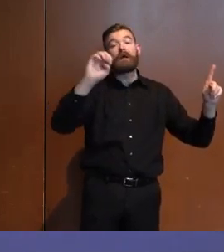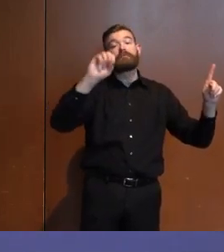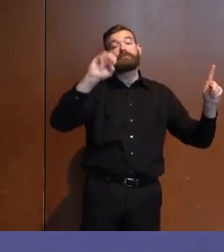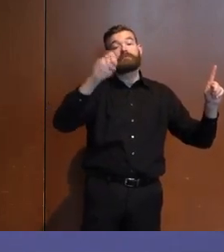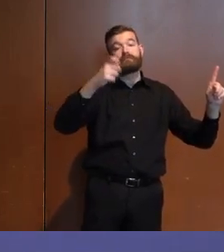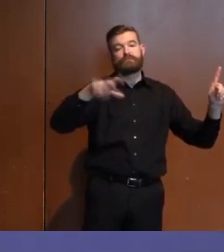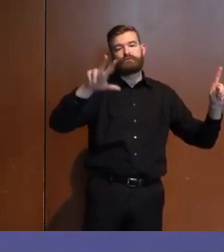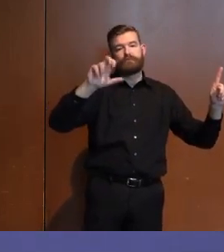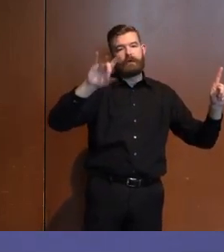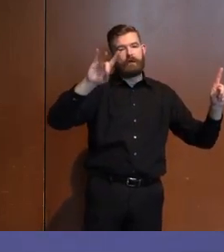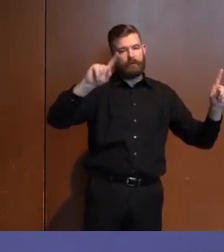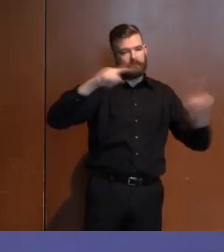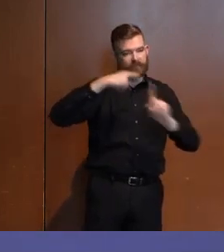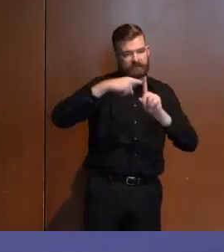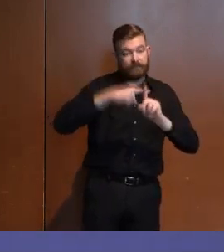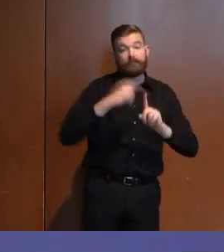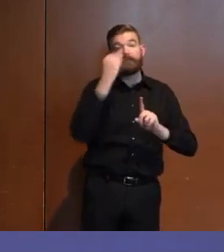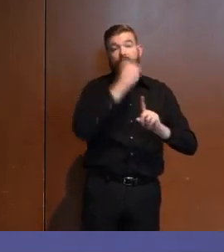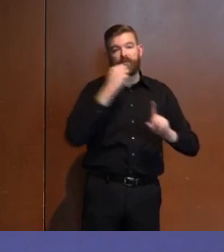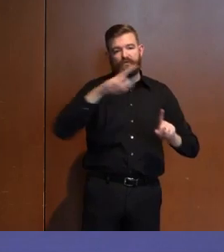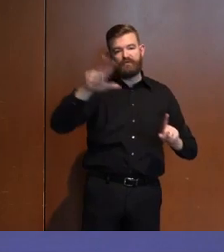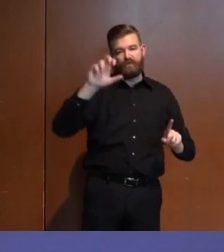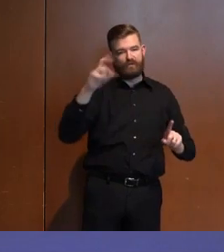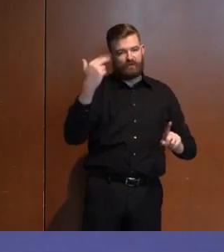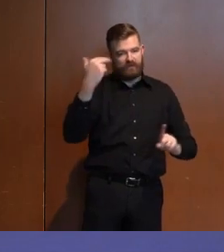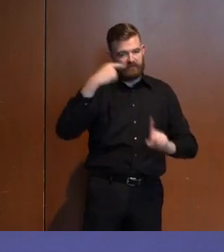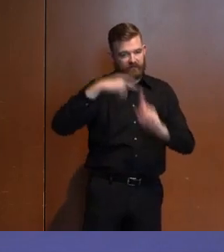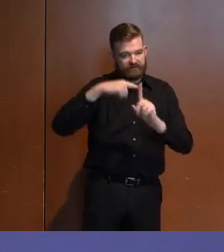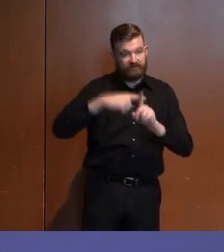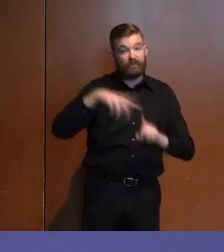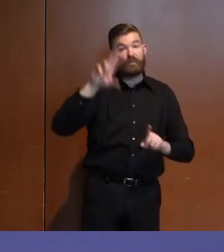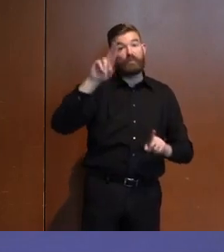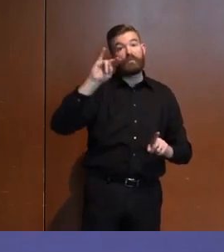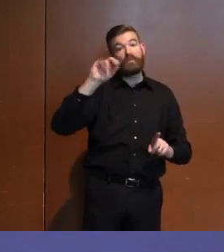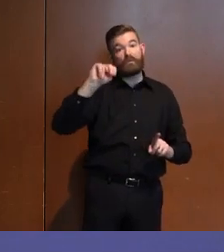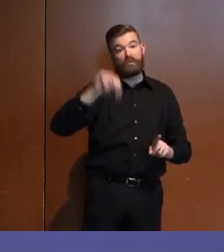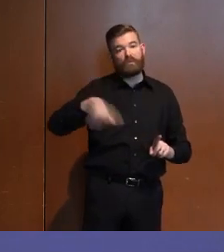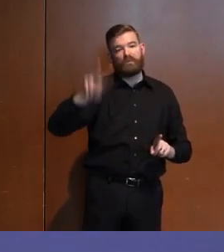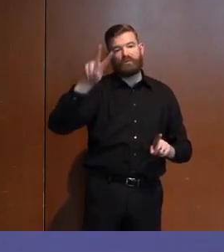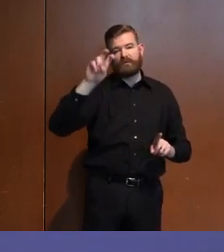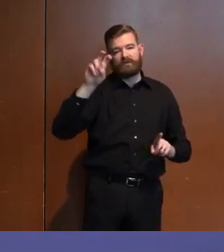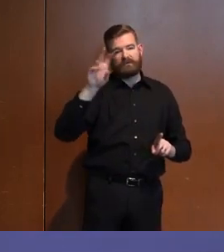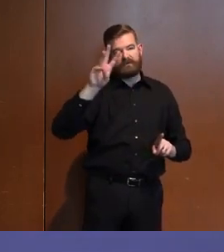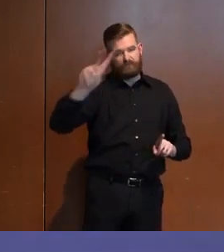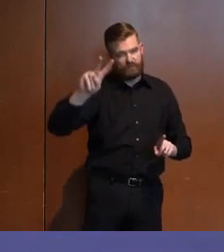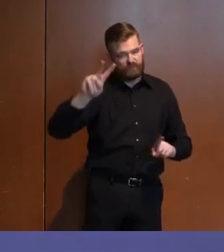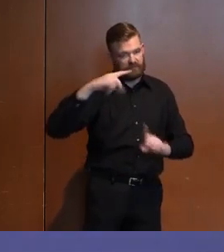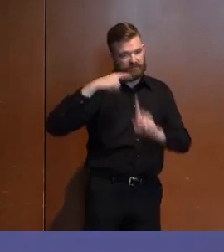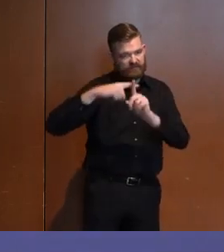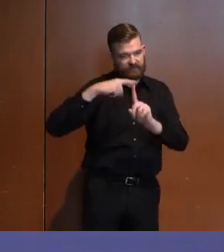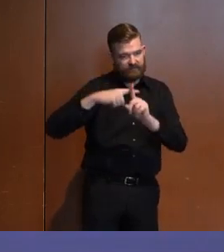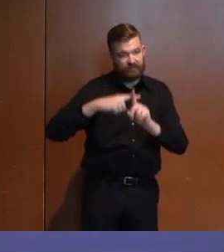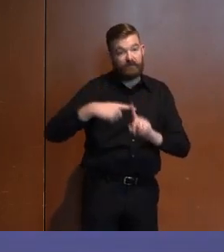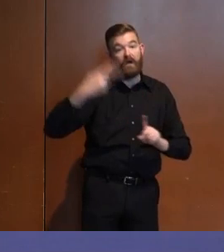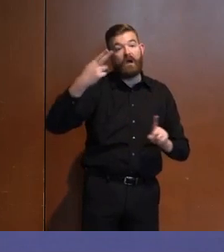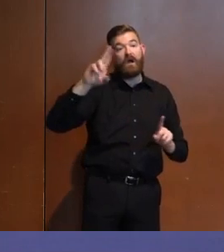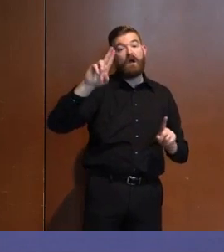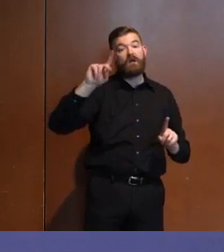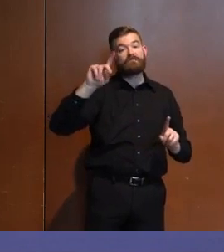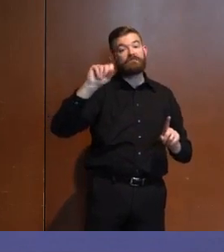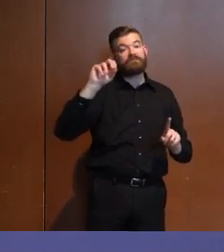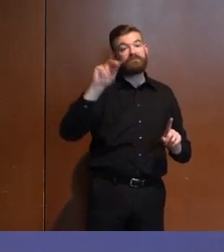Monmouth 313, Union 262, and in fairness, number 6, Hudson, is right behind at